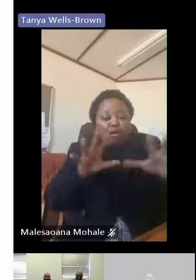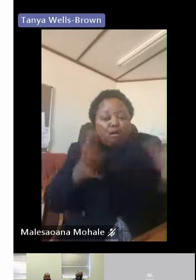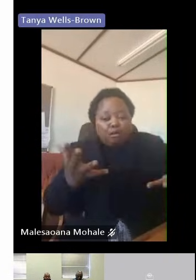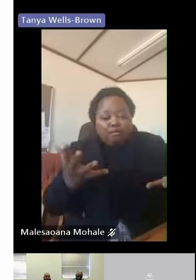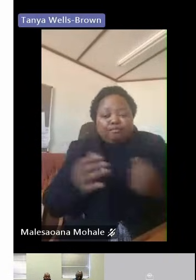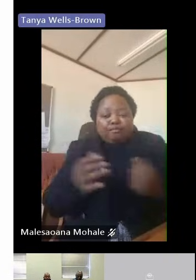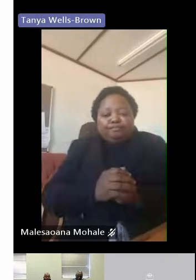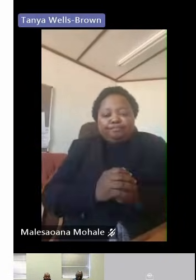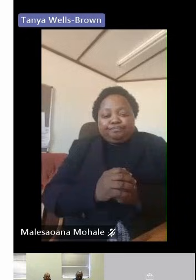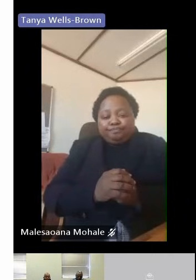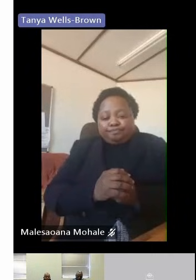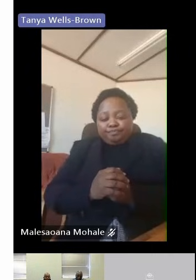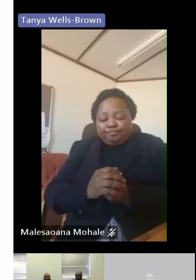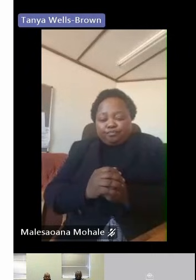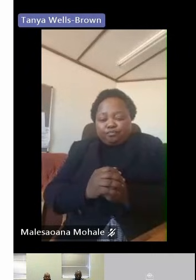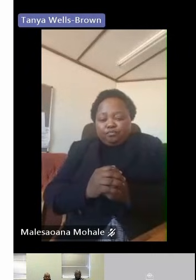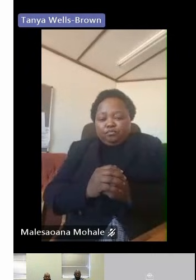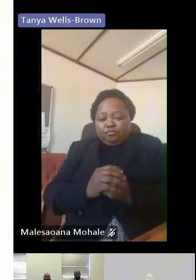The